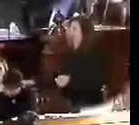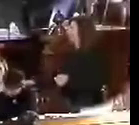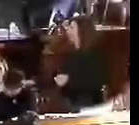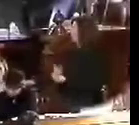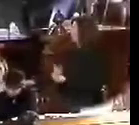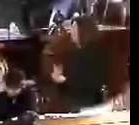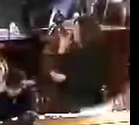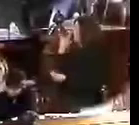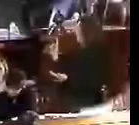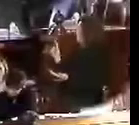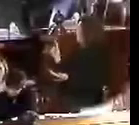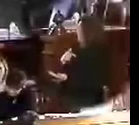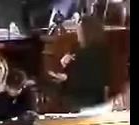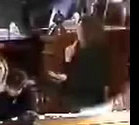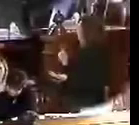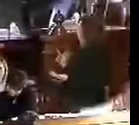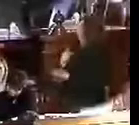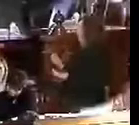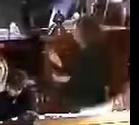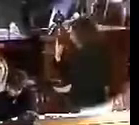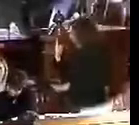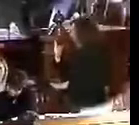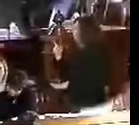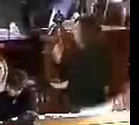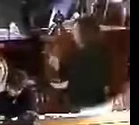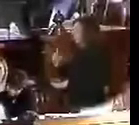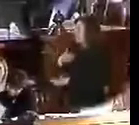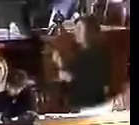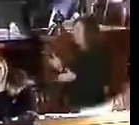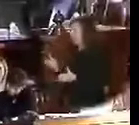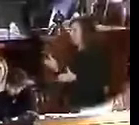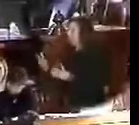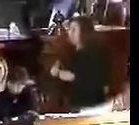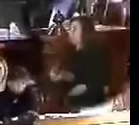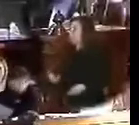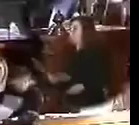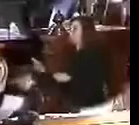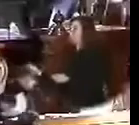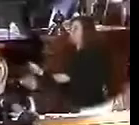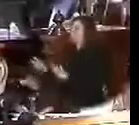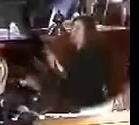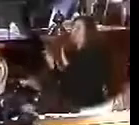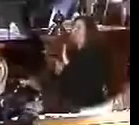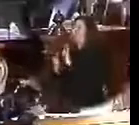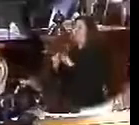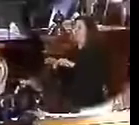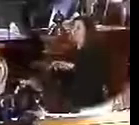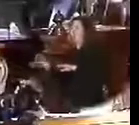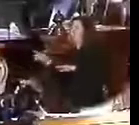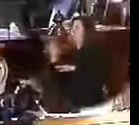And I think that's where we are. I understand we have to have a mechanism in order to bring bills to the floor, otherwise we have